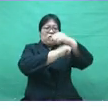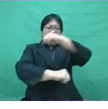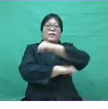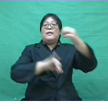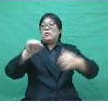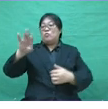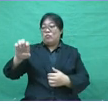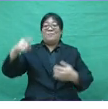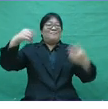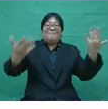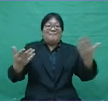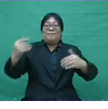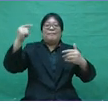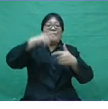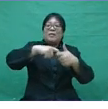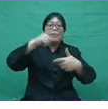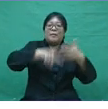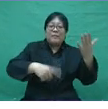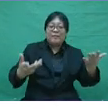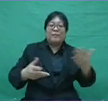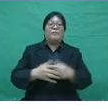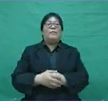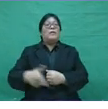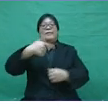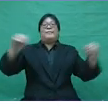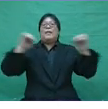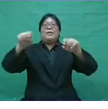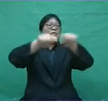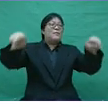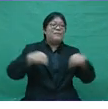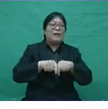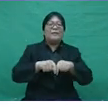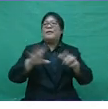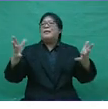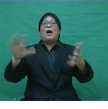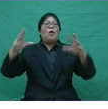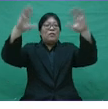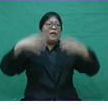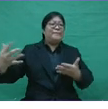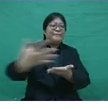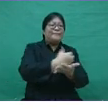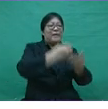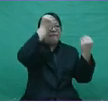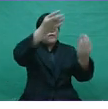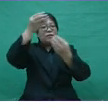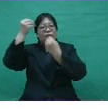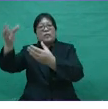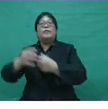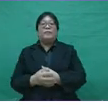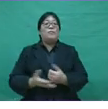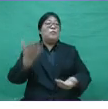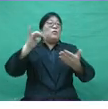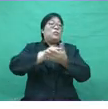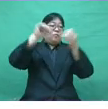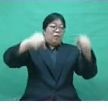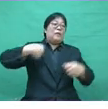to this gap is the absence of an avenue to capture the information of the potential labor force that will allow us